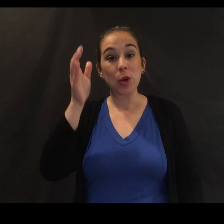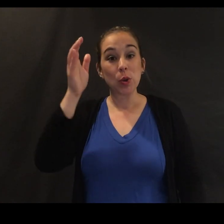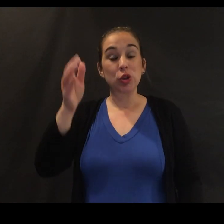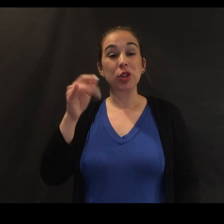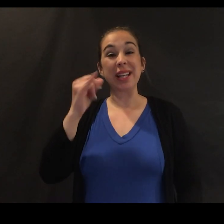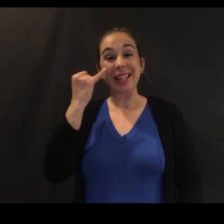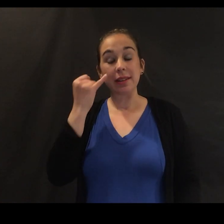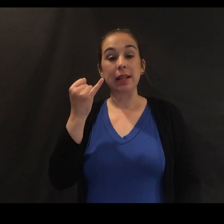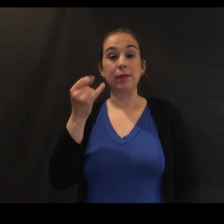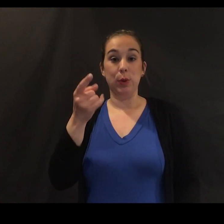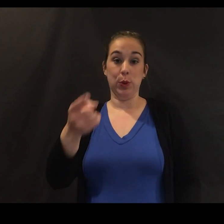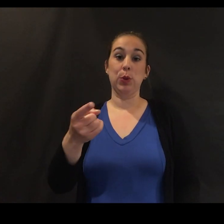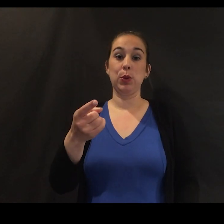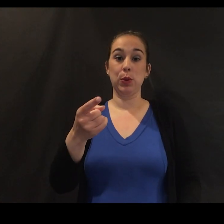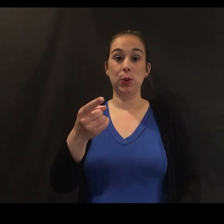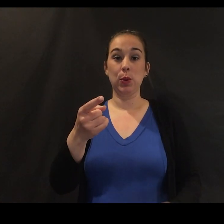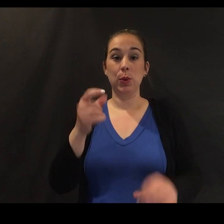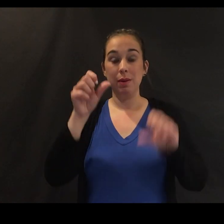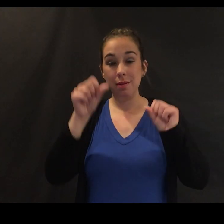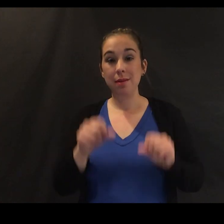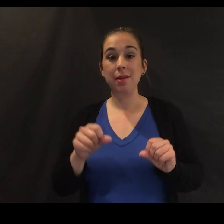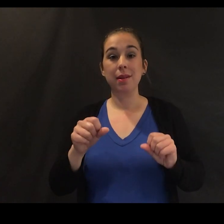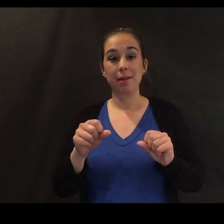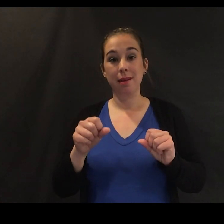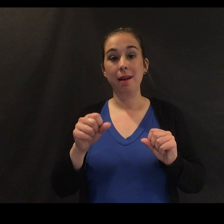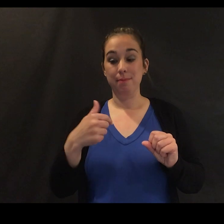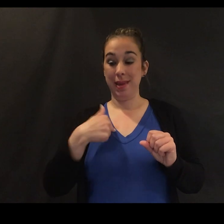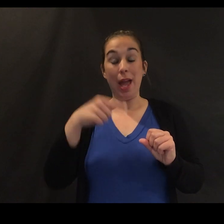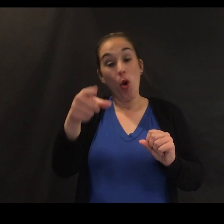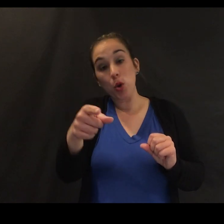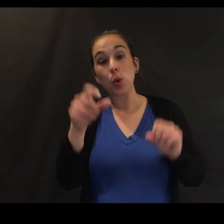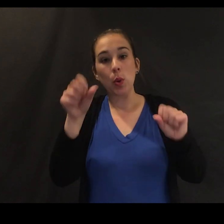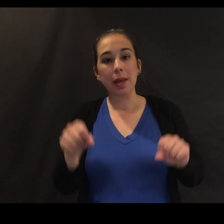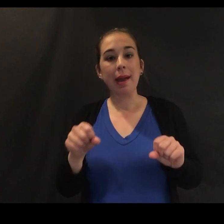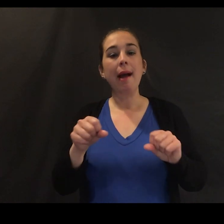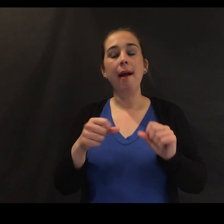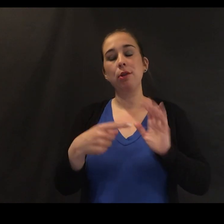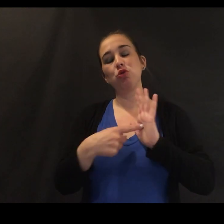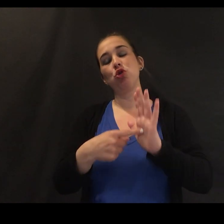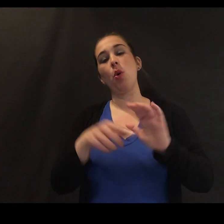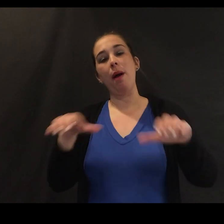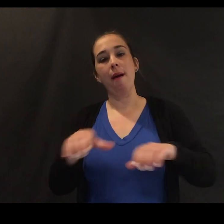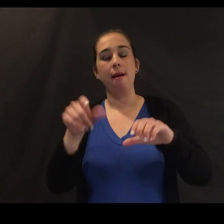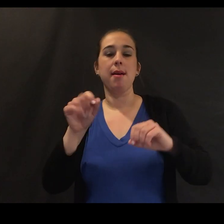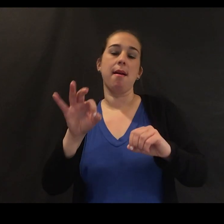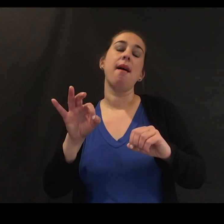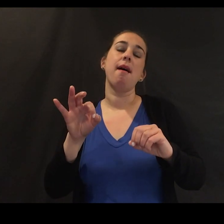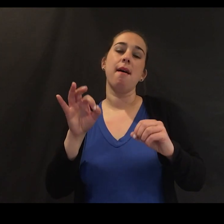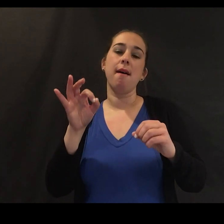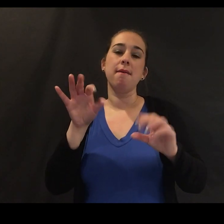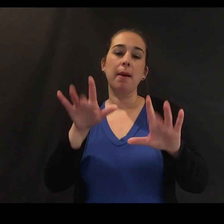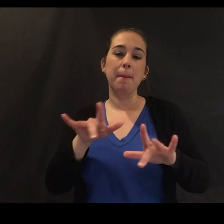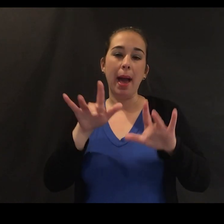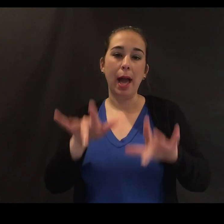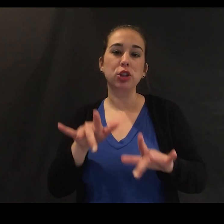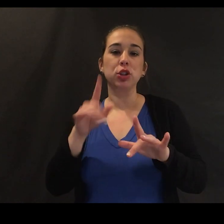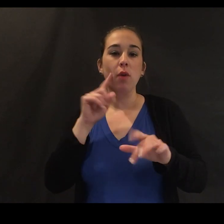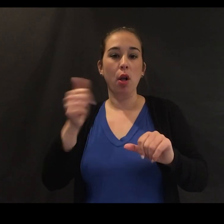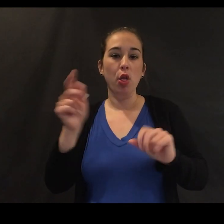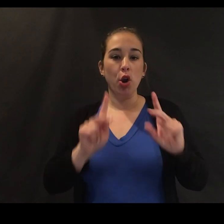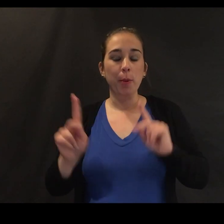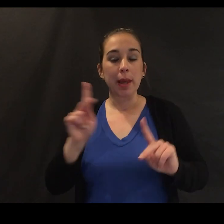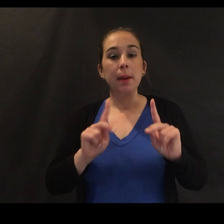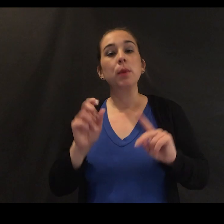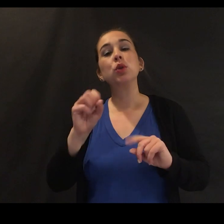you can take, and I can take an act and demonstrate an act of compassion to others? And so to be able to